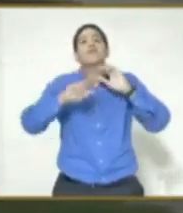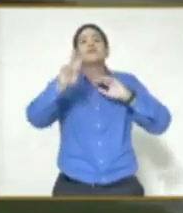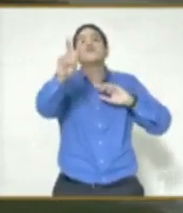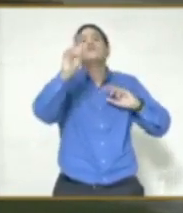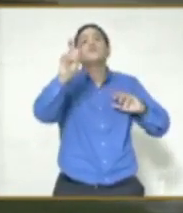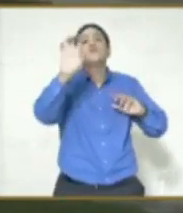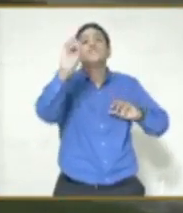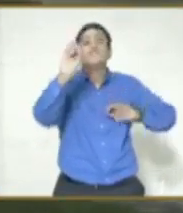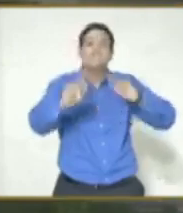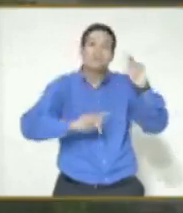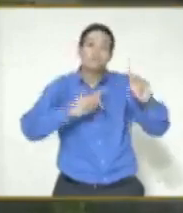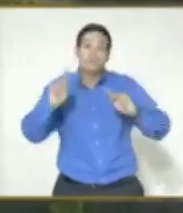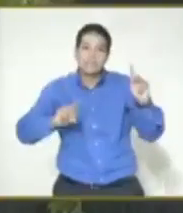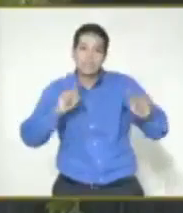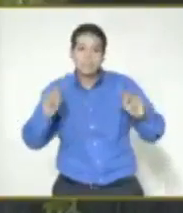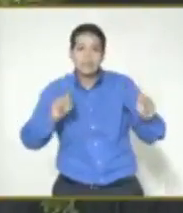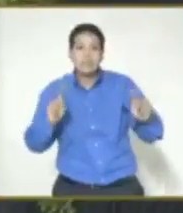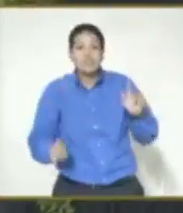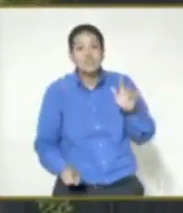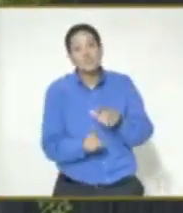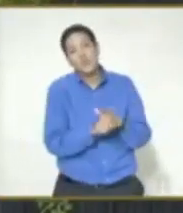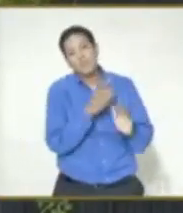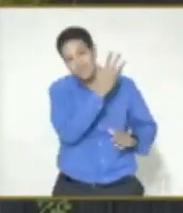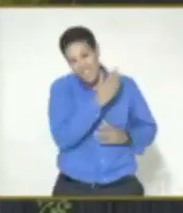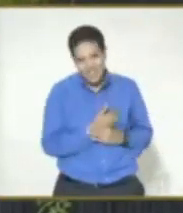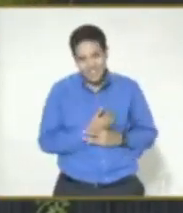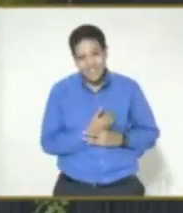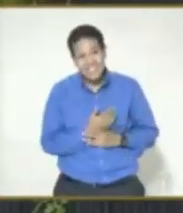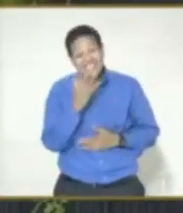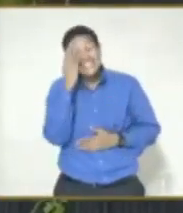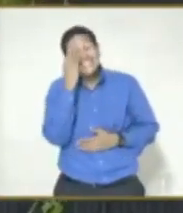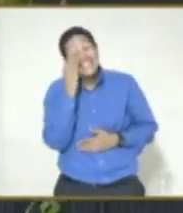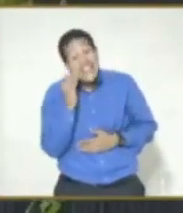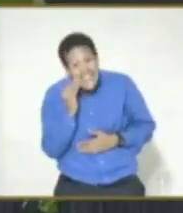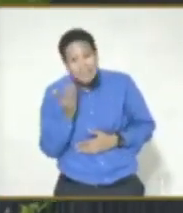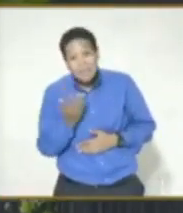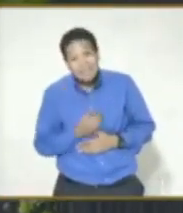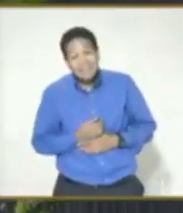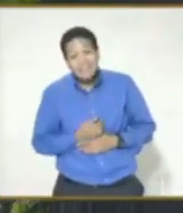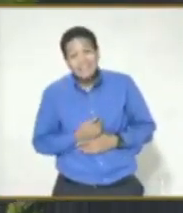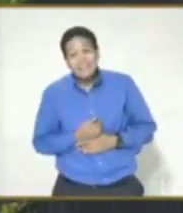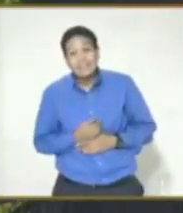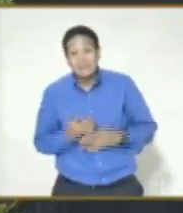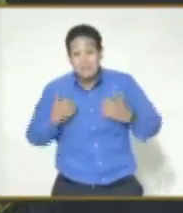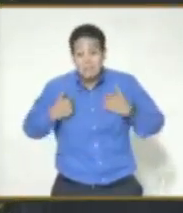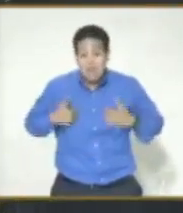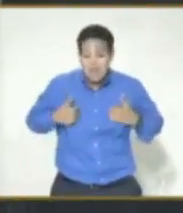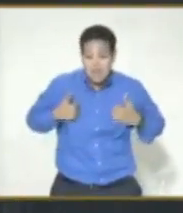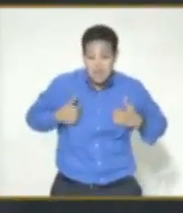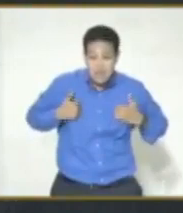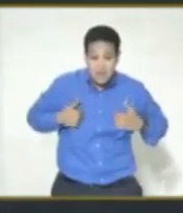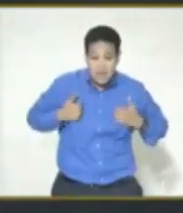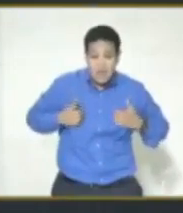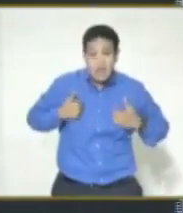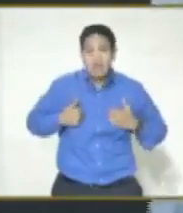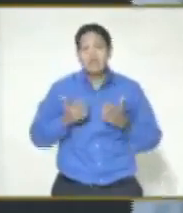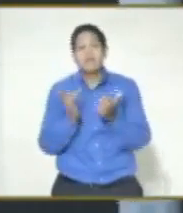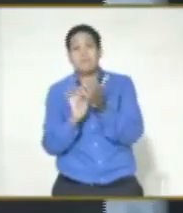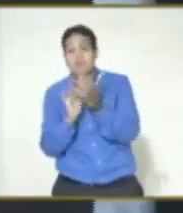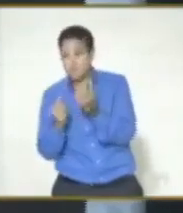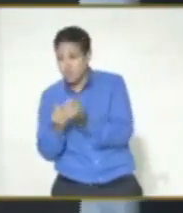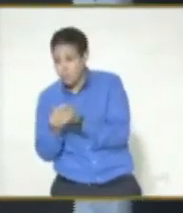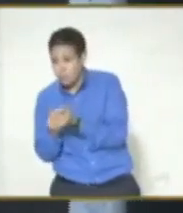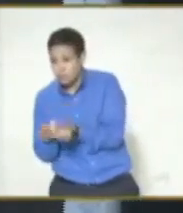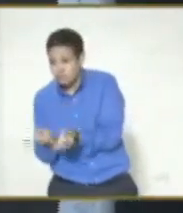250 persons turning up, sleeping, getting a bath, getting medical